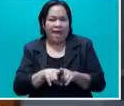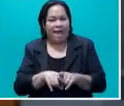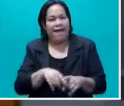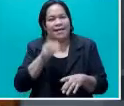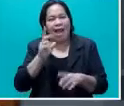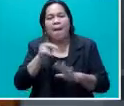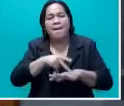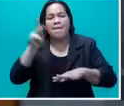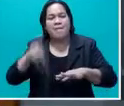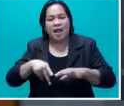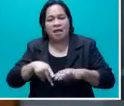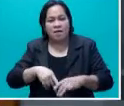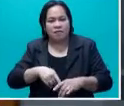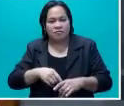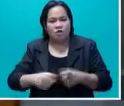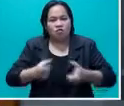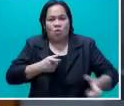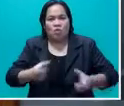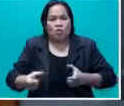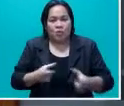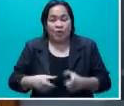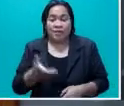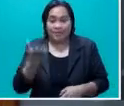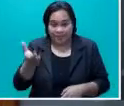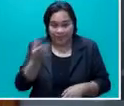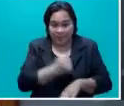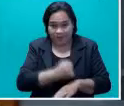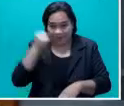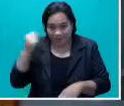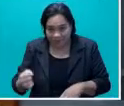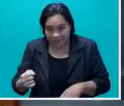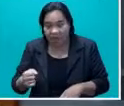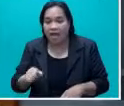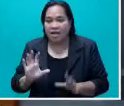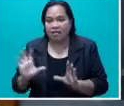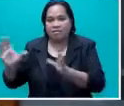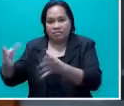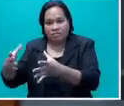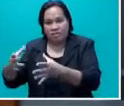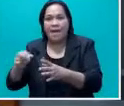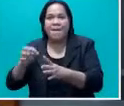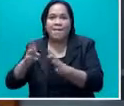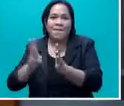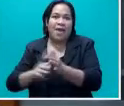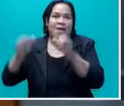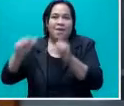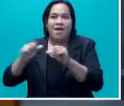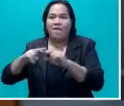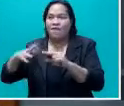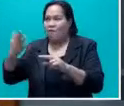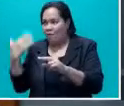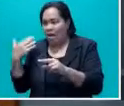Honorable Speaker. The government side and their excellencies, His Excellency the President, former and